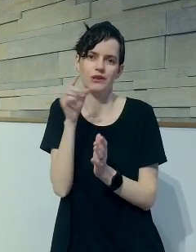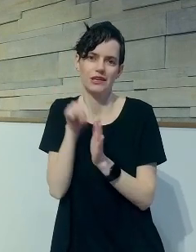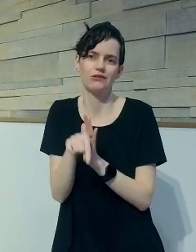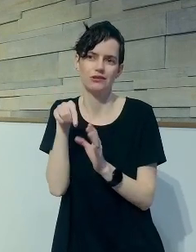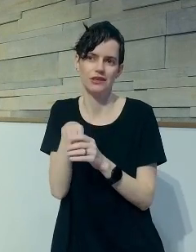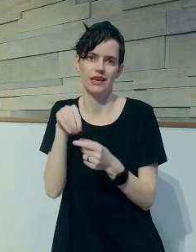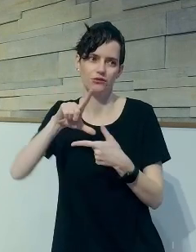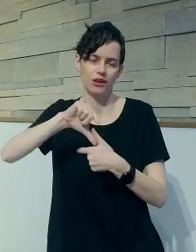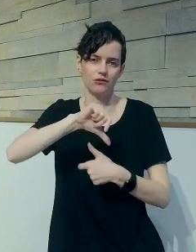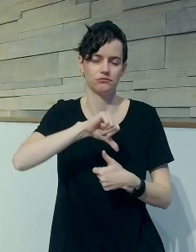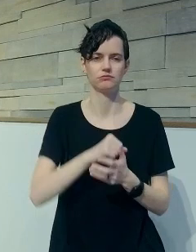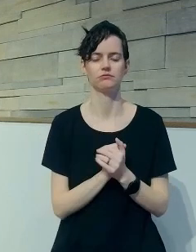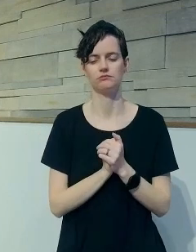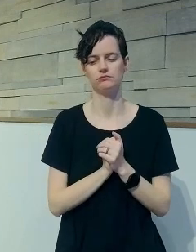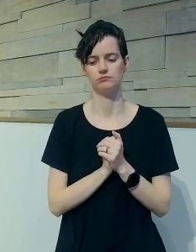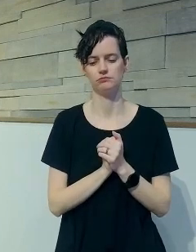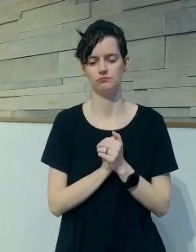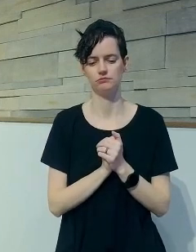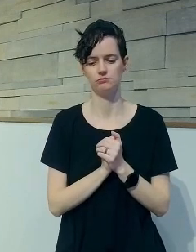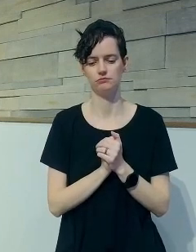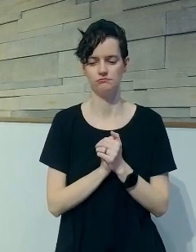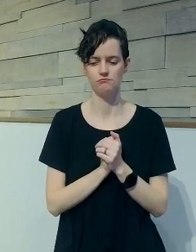tornado. And